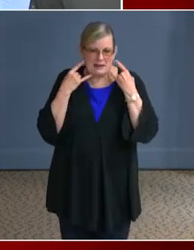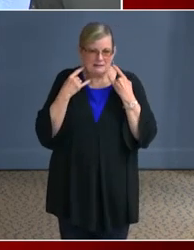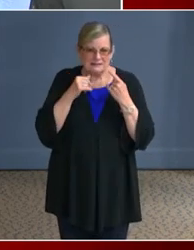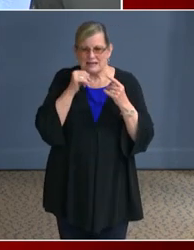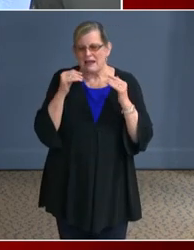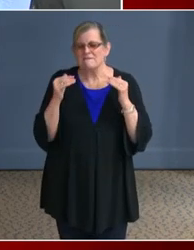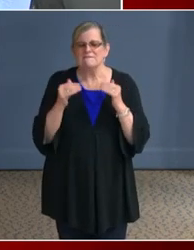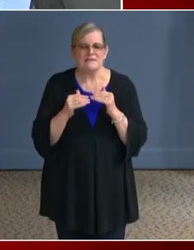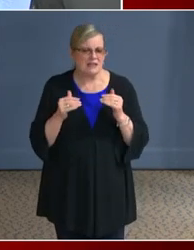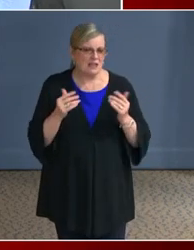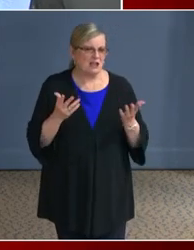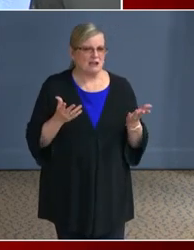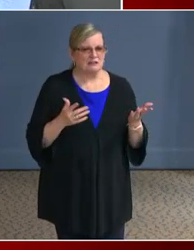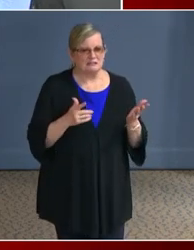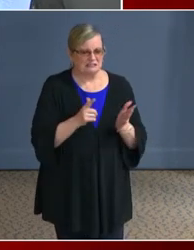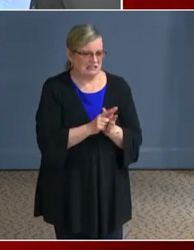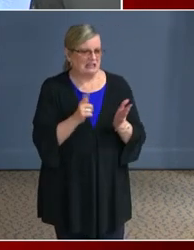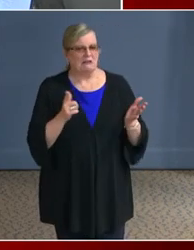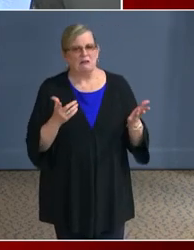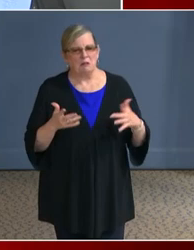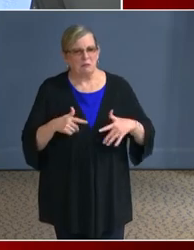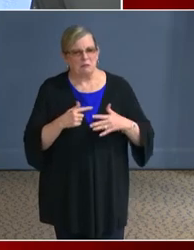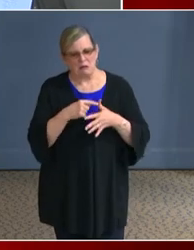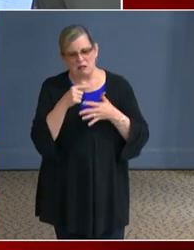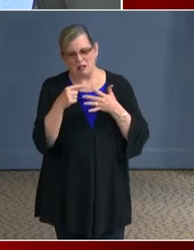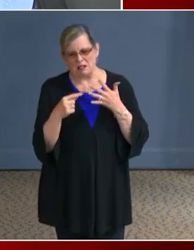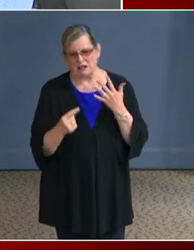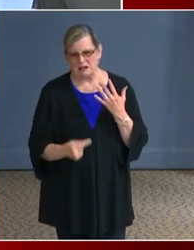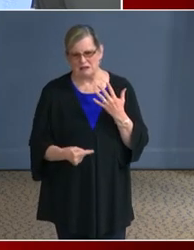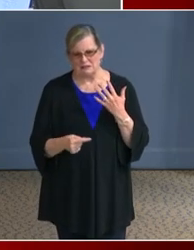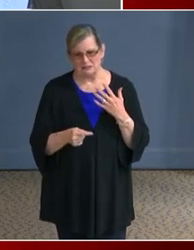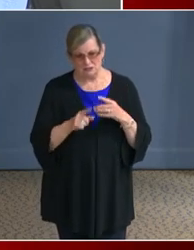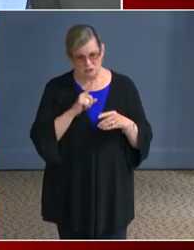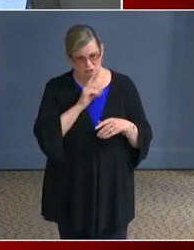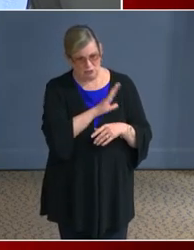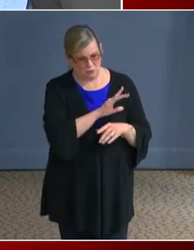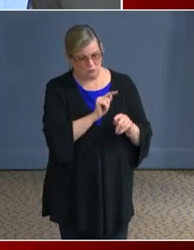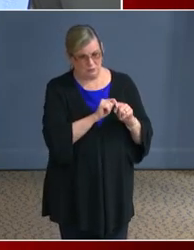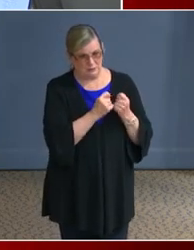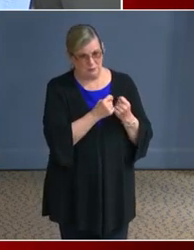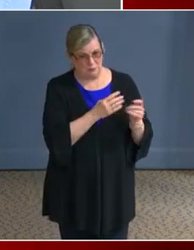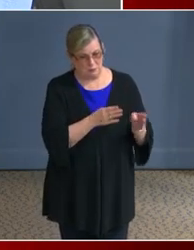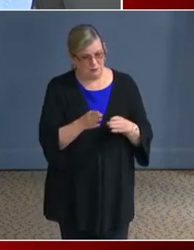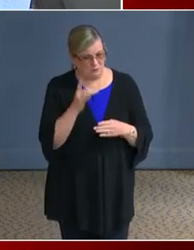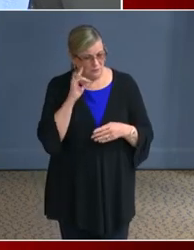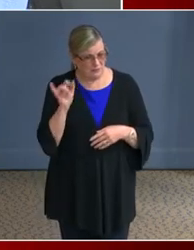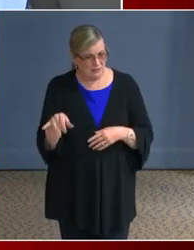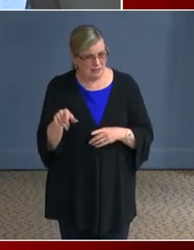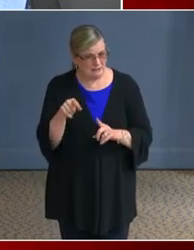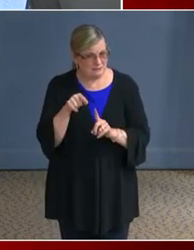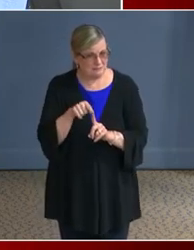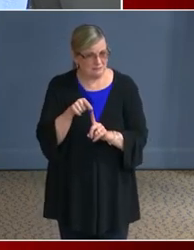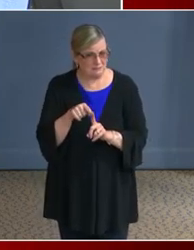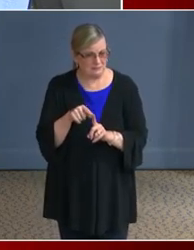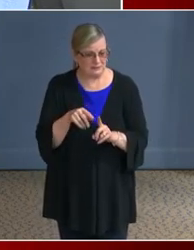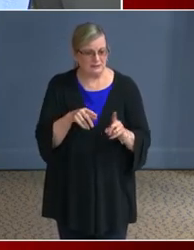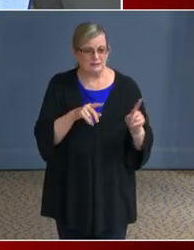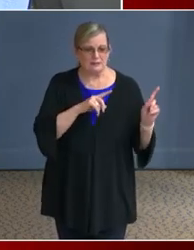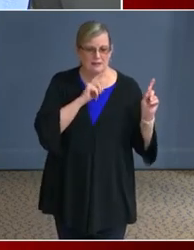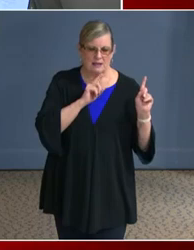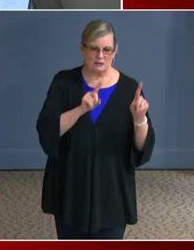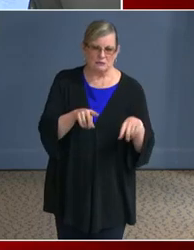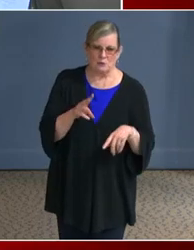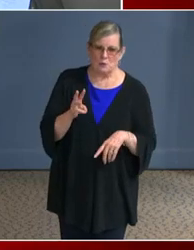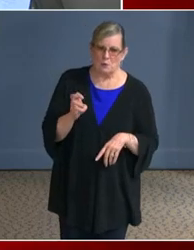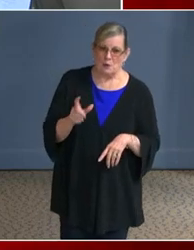fair, violation of X amendment. Is your team prepared for something like that? Well, we're not